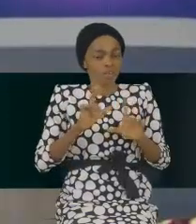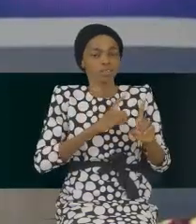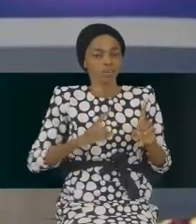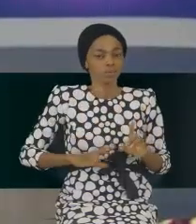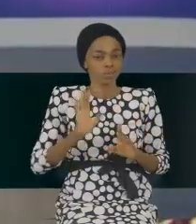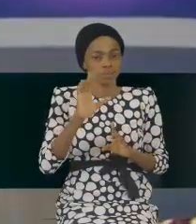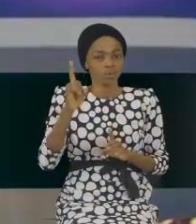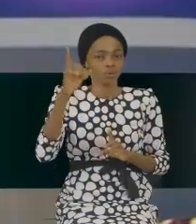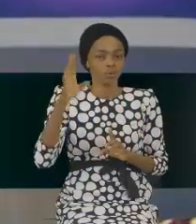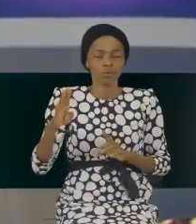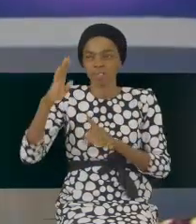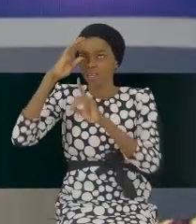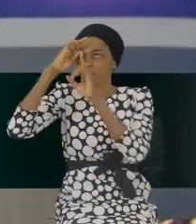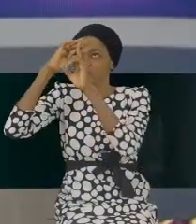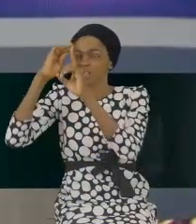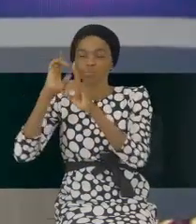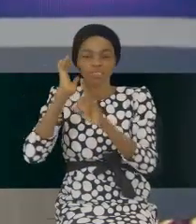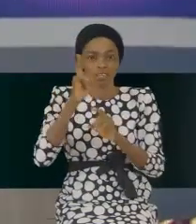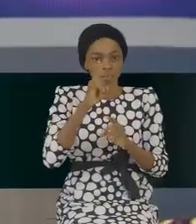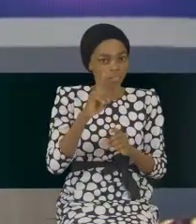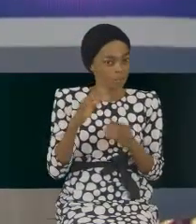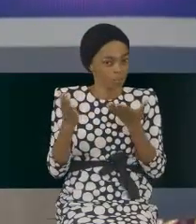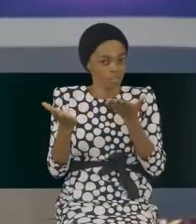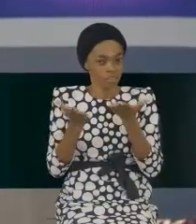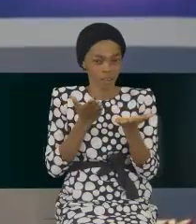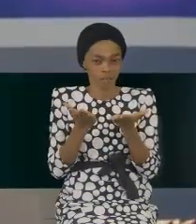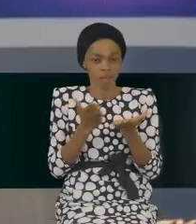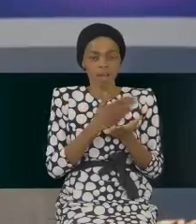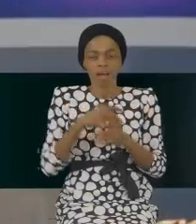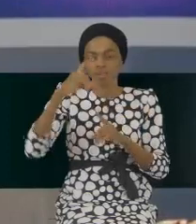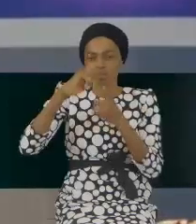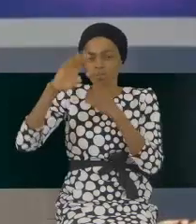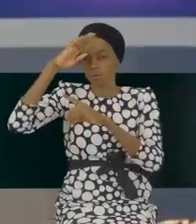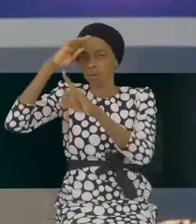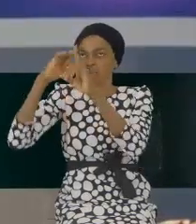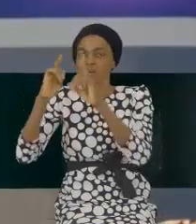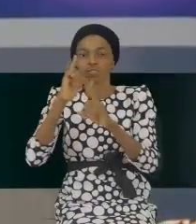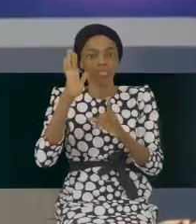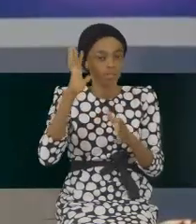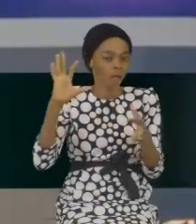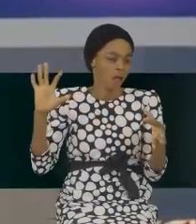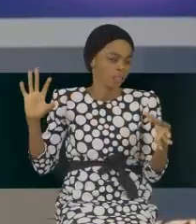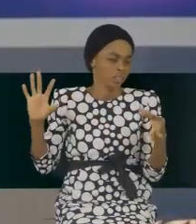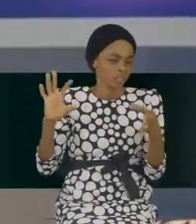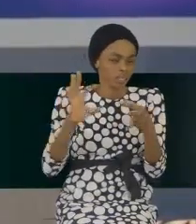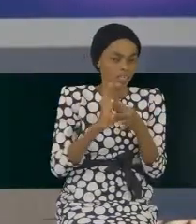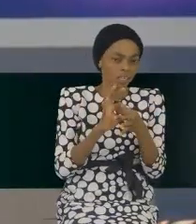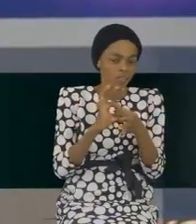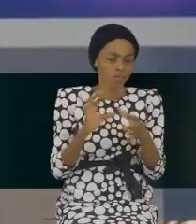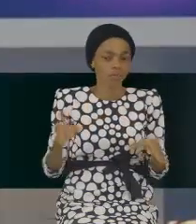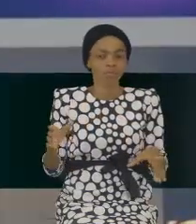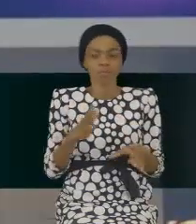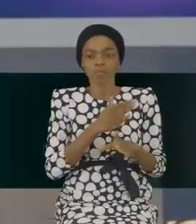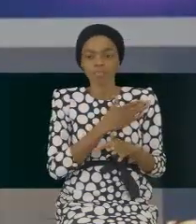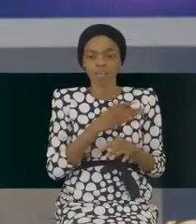God. Him shalt thou serve, and to him shalt thou cleave and swear